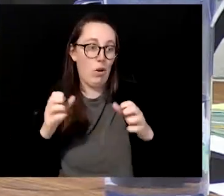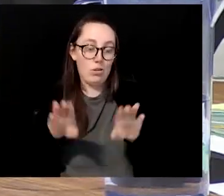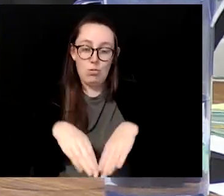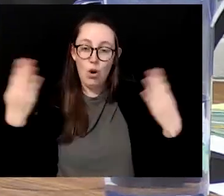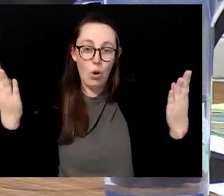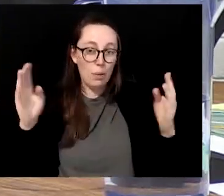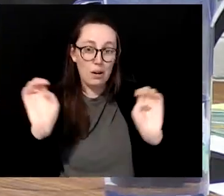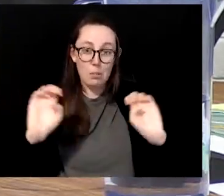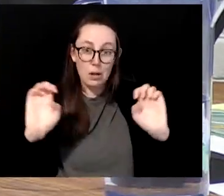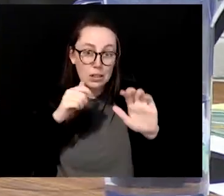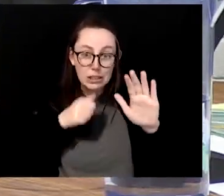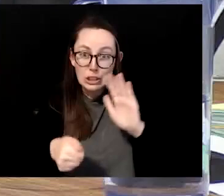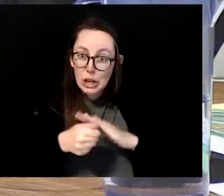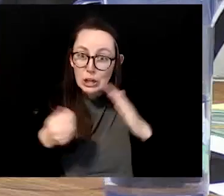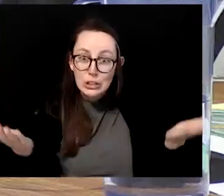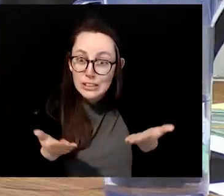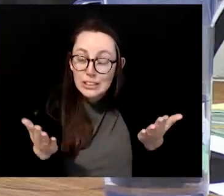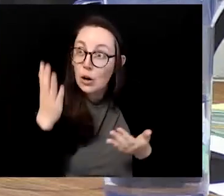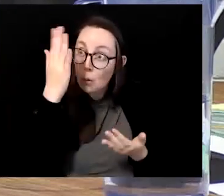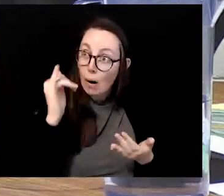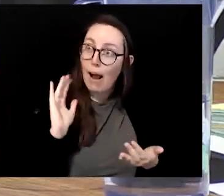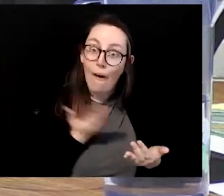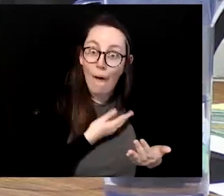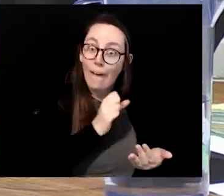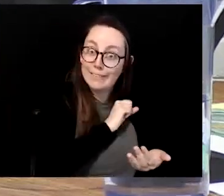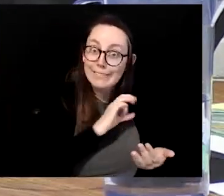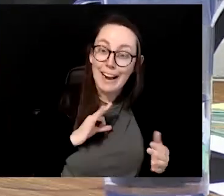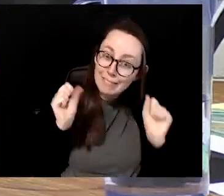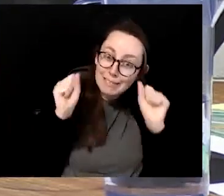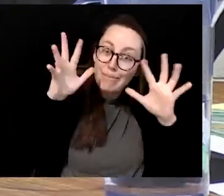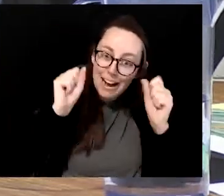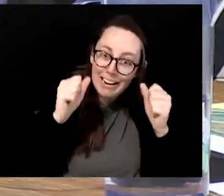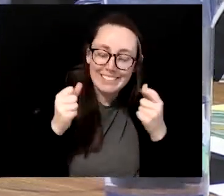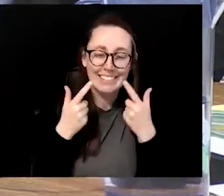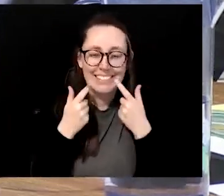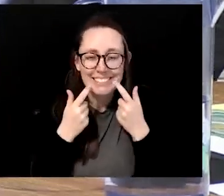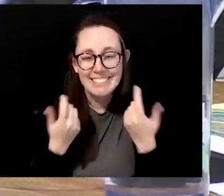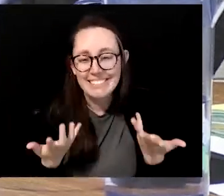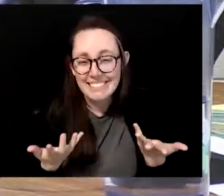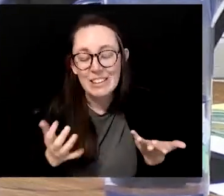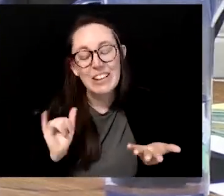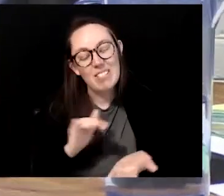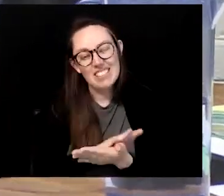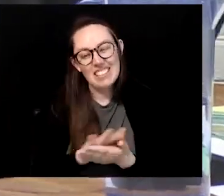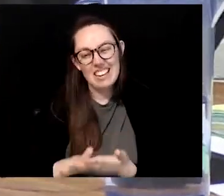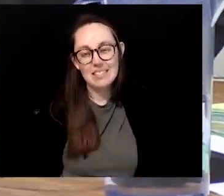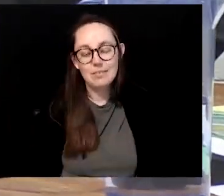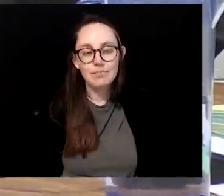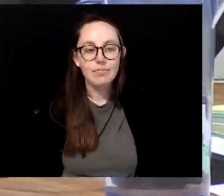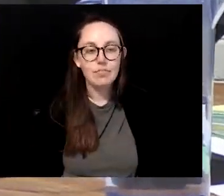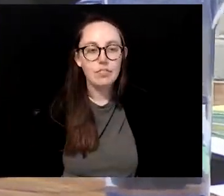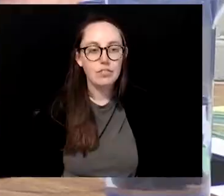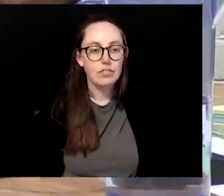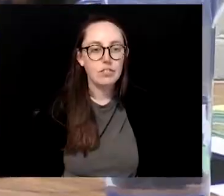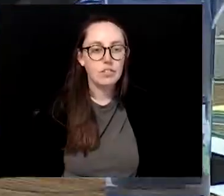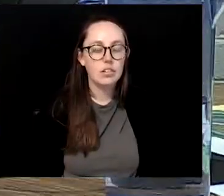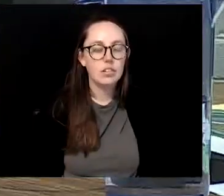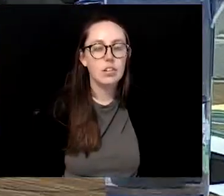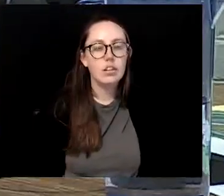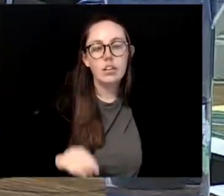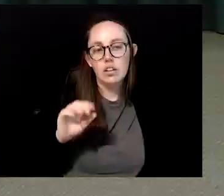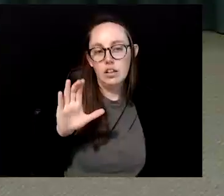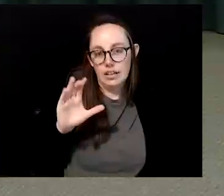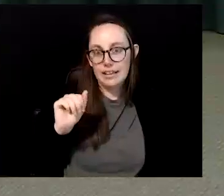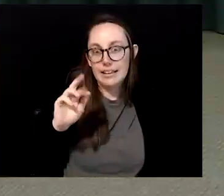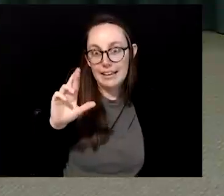on it was very nice Carol asked me to thank and acknowledge for their assistance with the Red Cross for